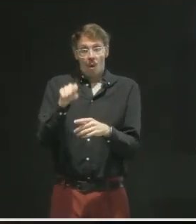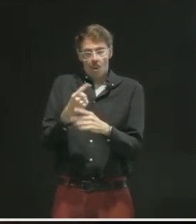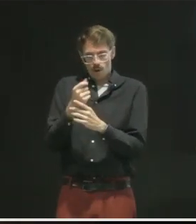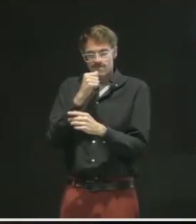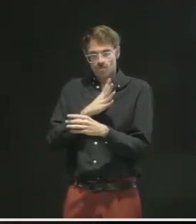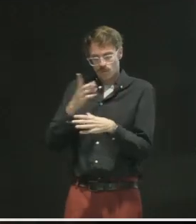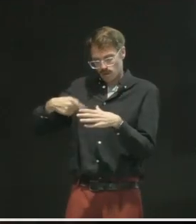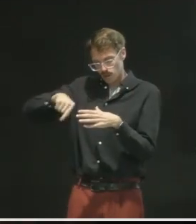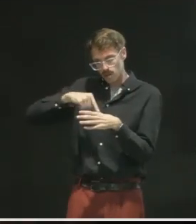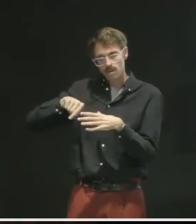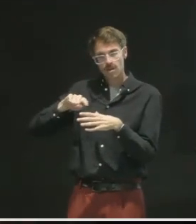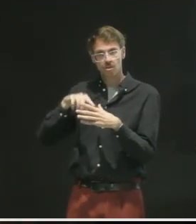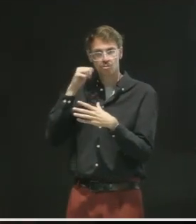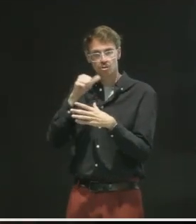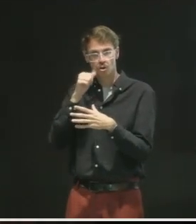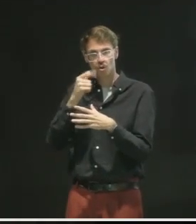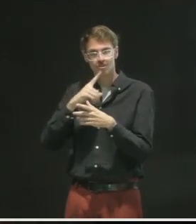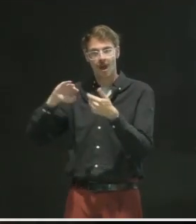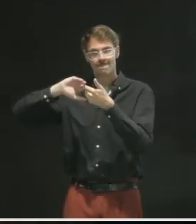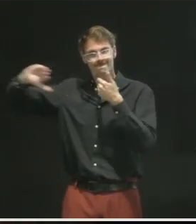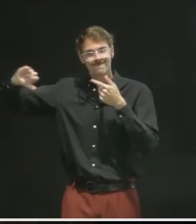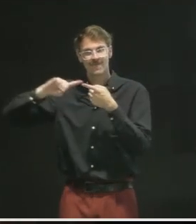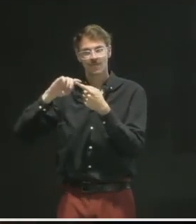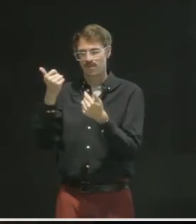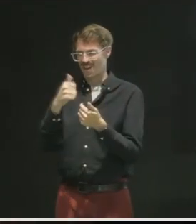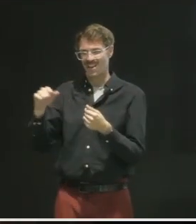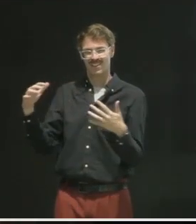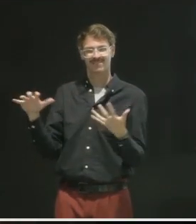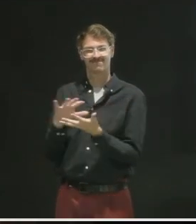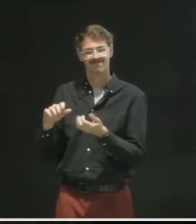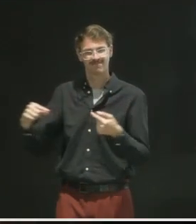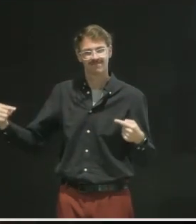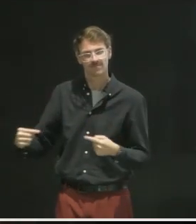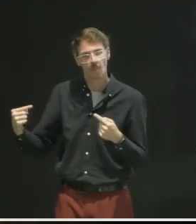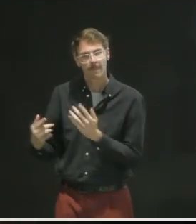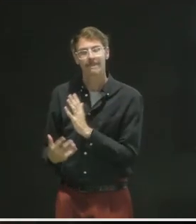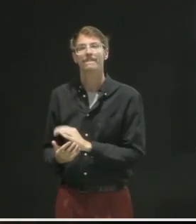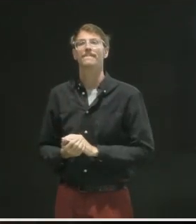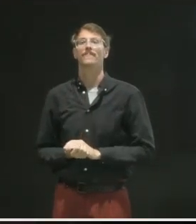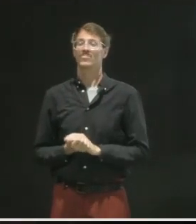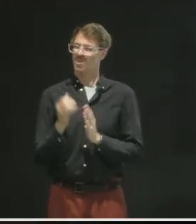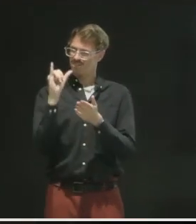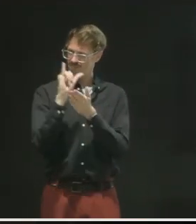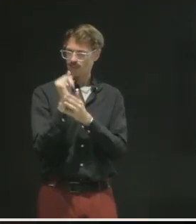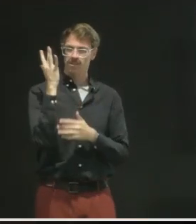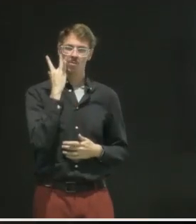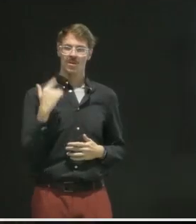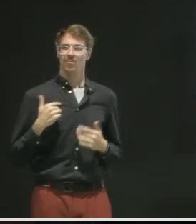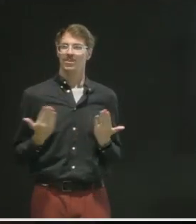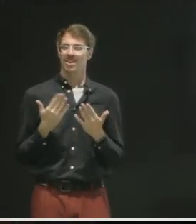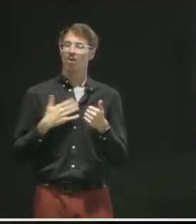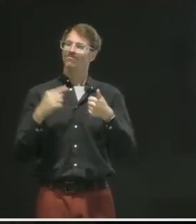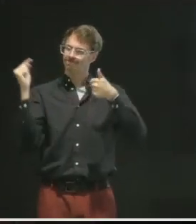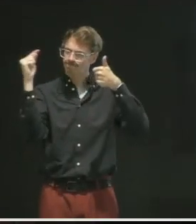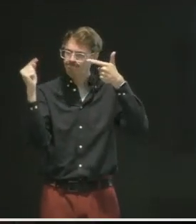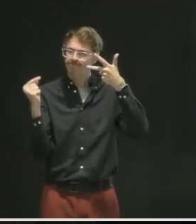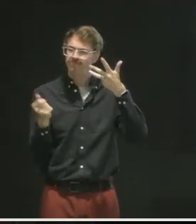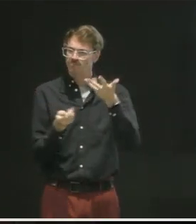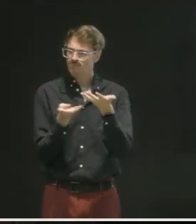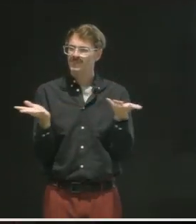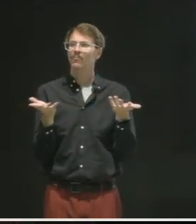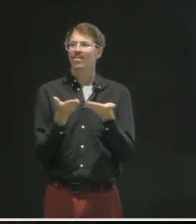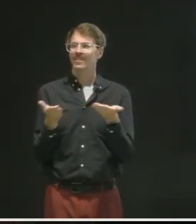themselves and potentially away from harm? So that's why we're here. We're here because there are several things that can be done.